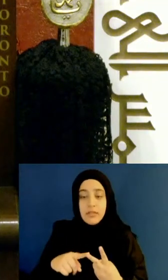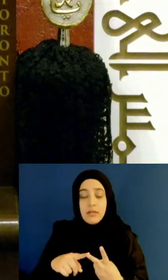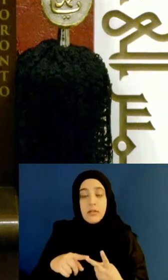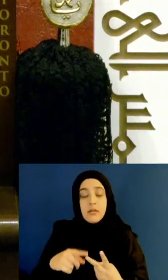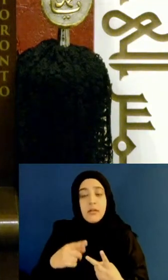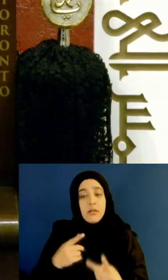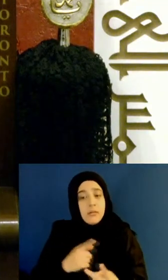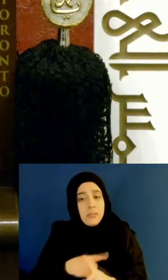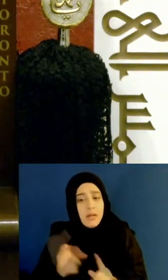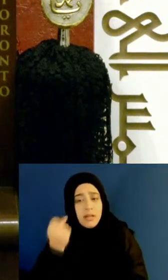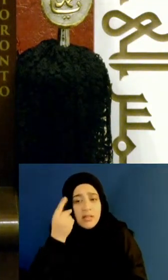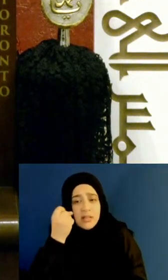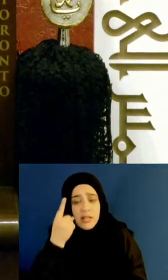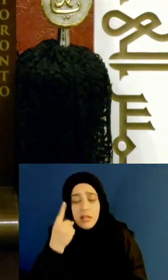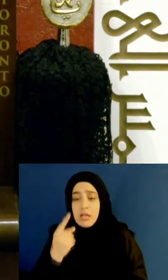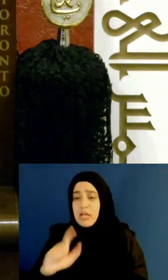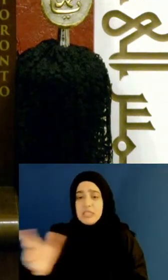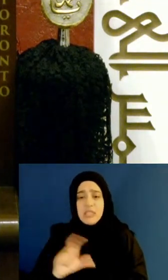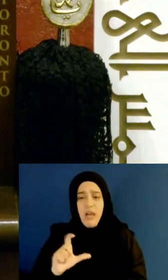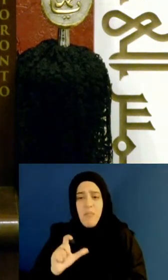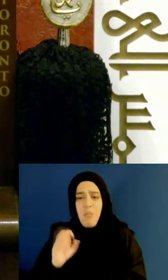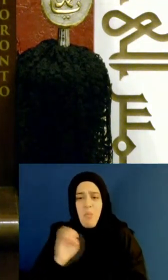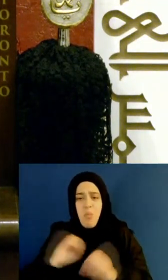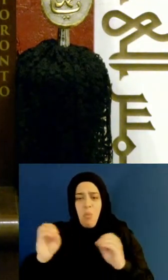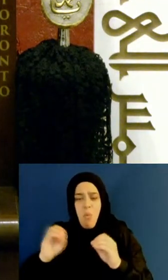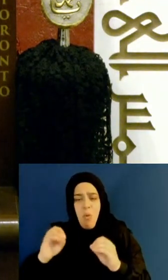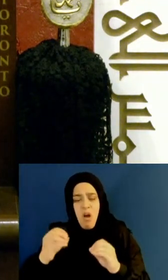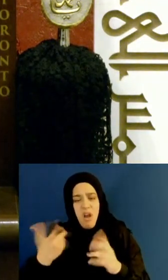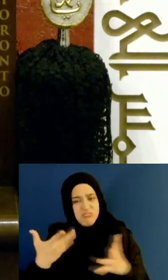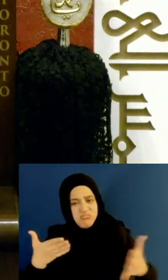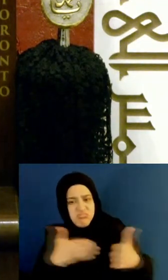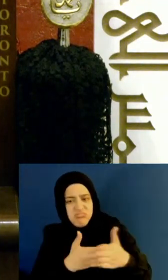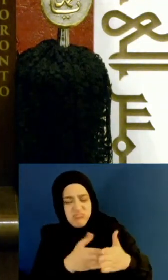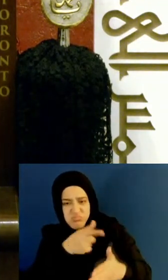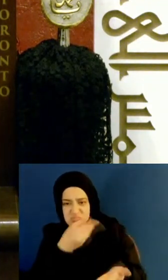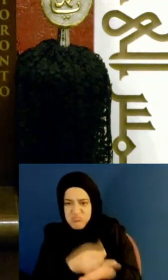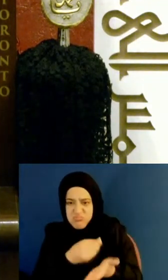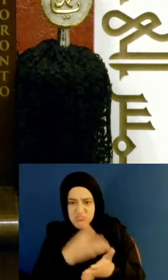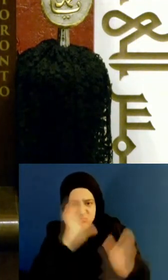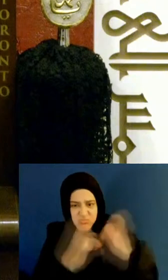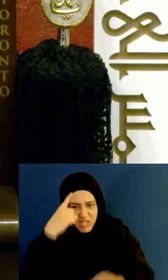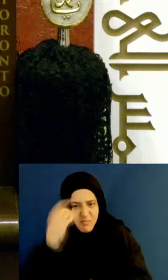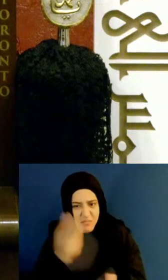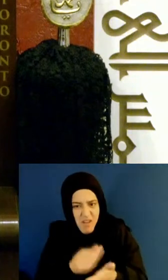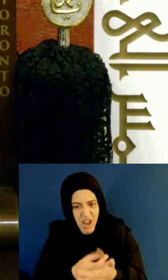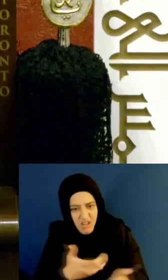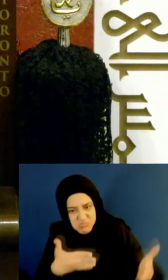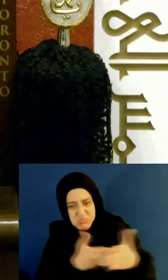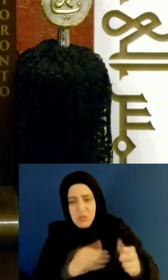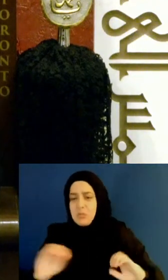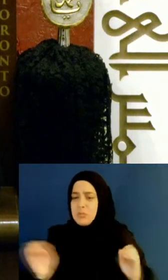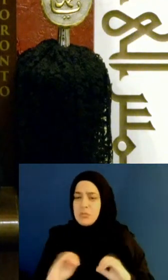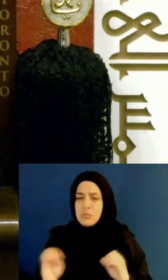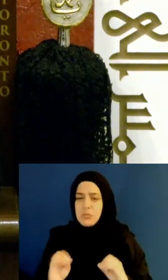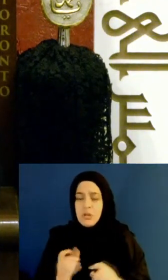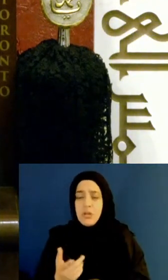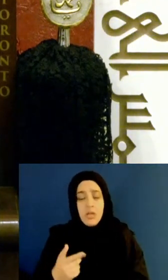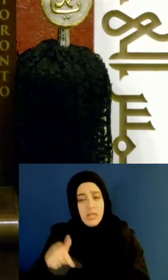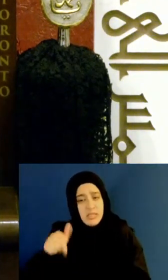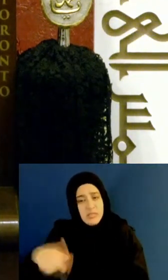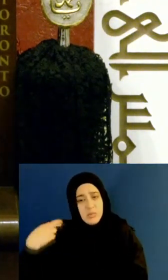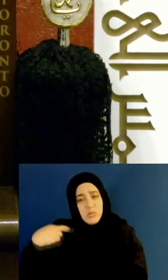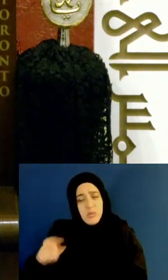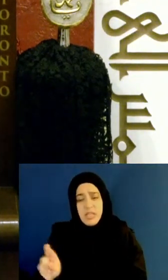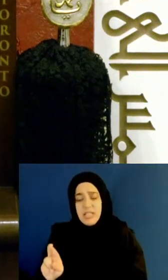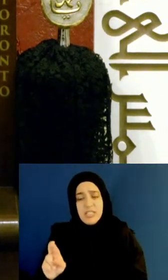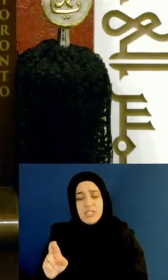wealth. Abadan la. In fact, this deen is built and this deen encourages each and every one of us, Matamis,